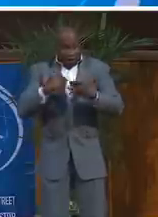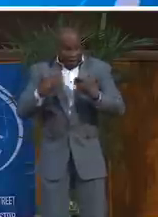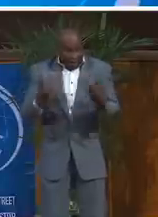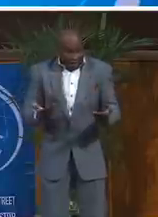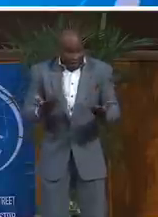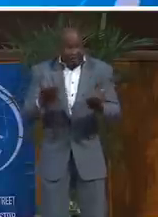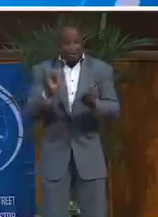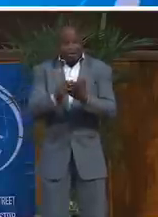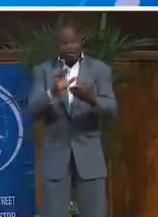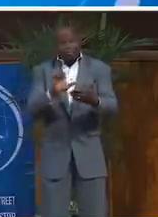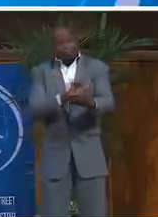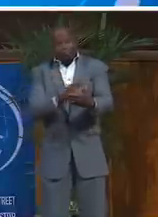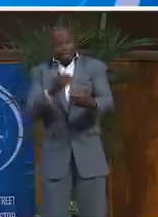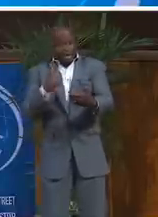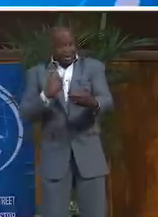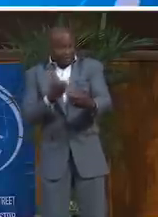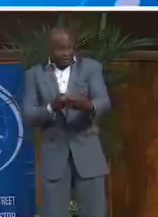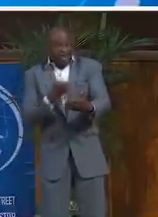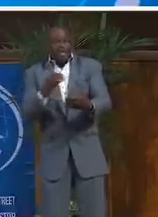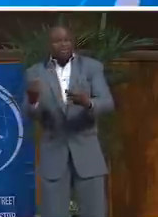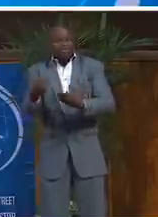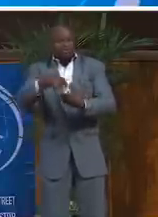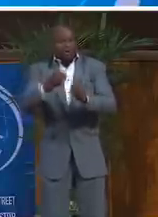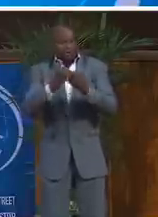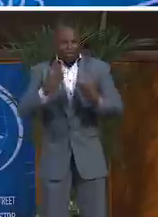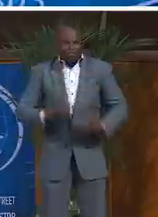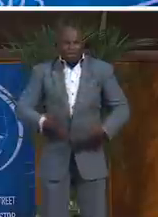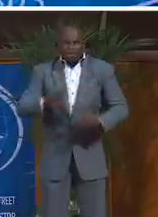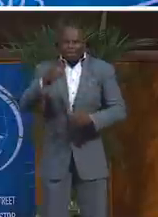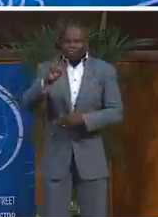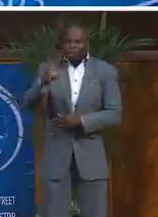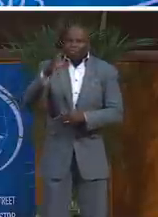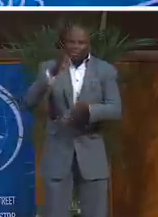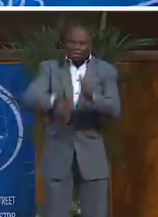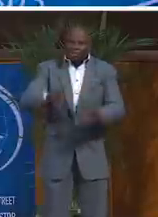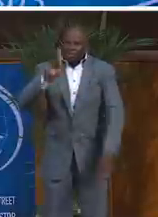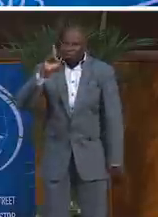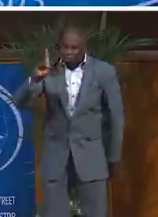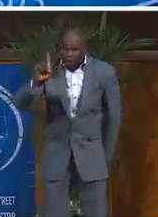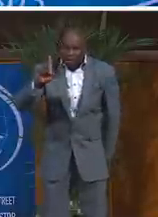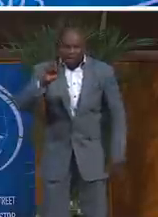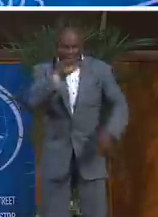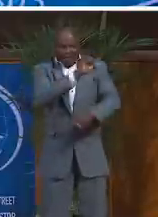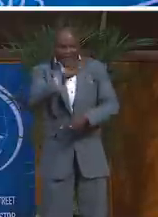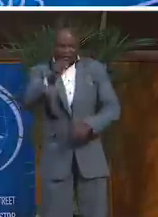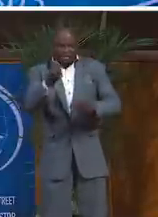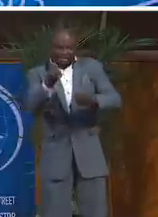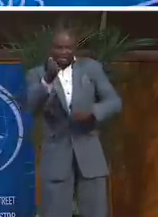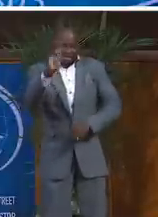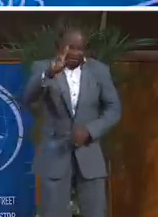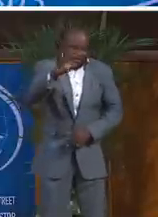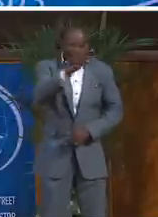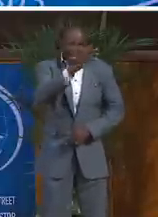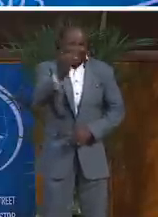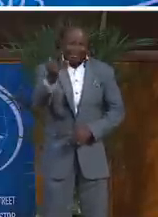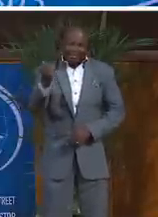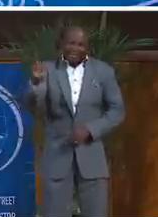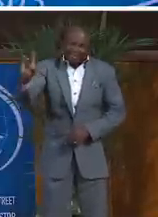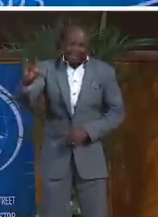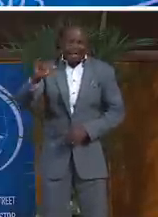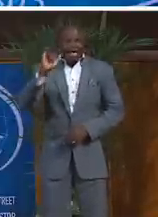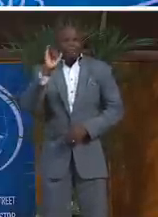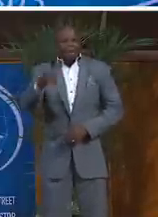device near you, if you join in with me in Revelation chapter 1, verse 17 and 18, and it is